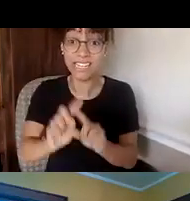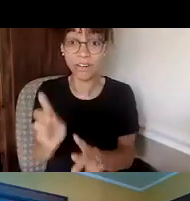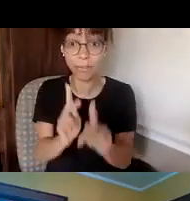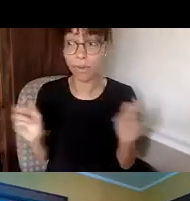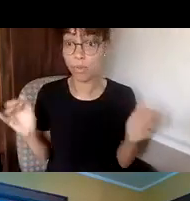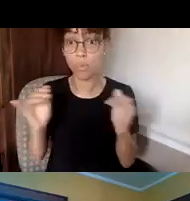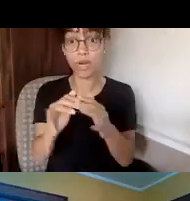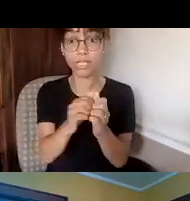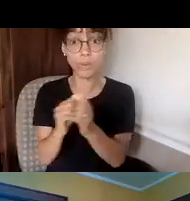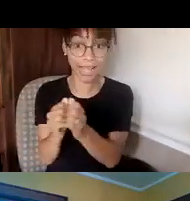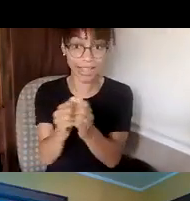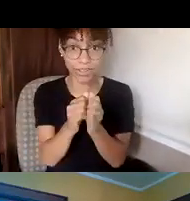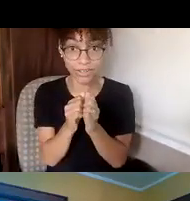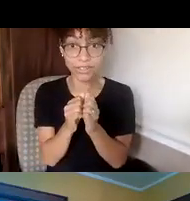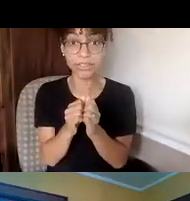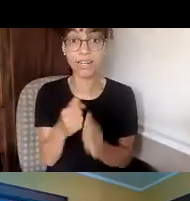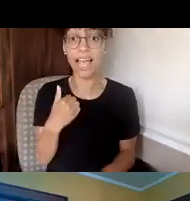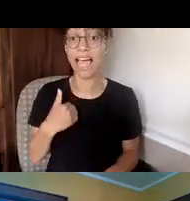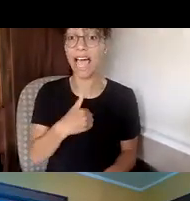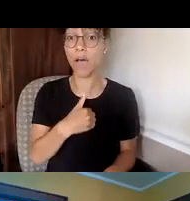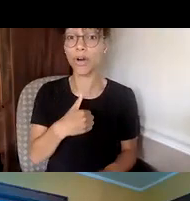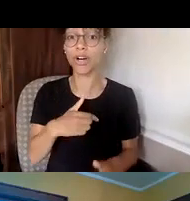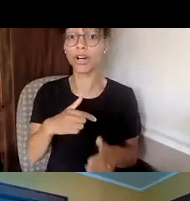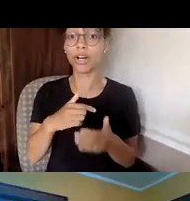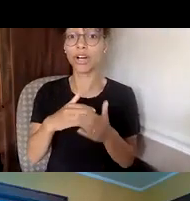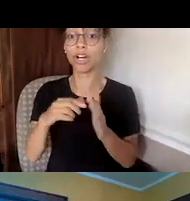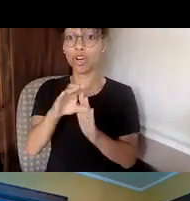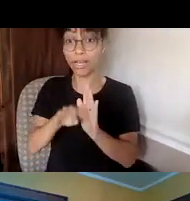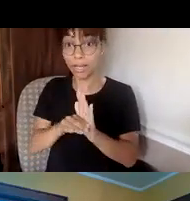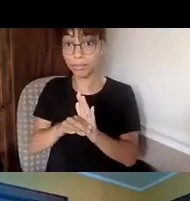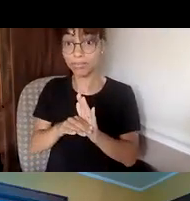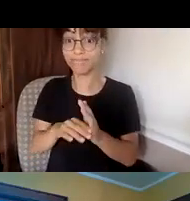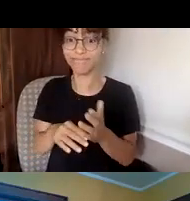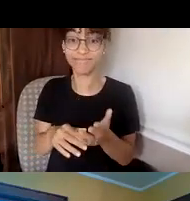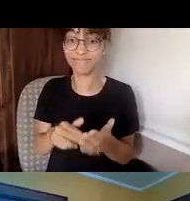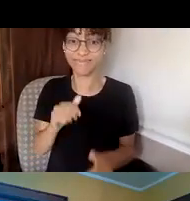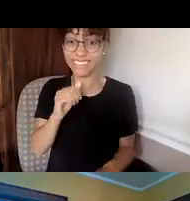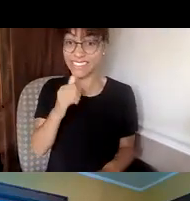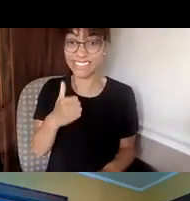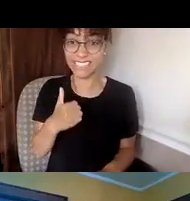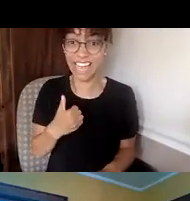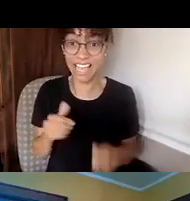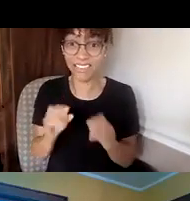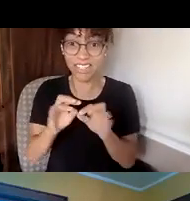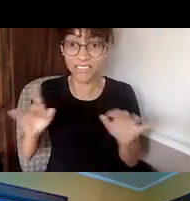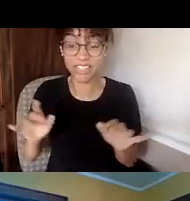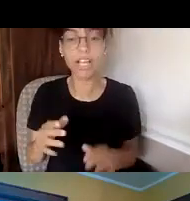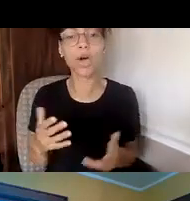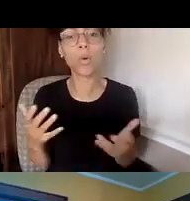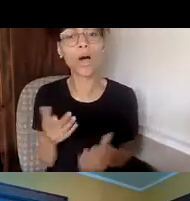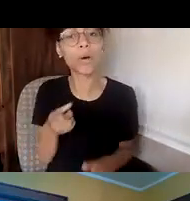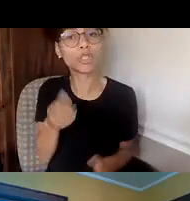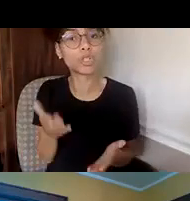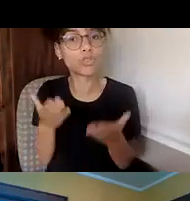Our curricula do lack diversity. I would like to know, what would you recommend to the faculty